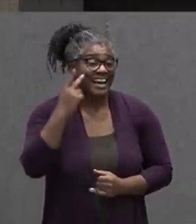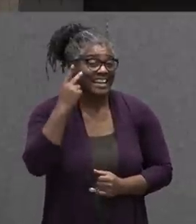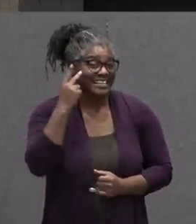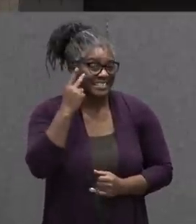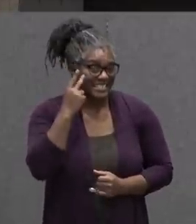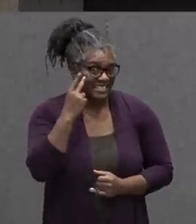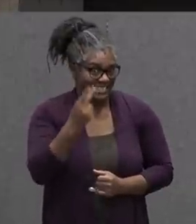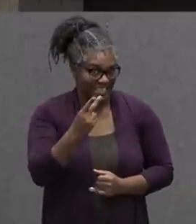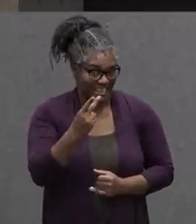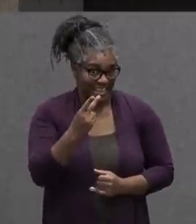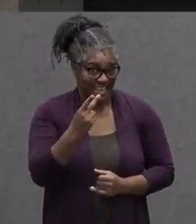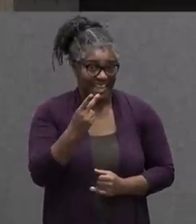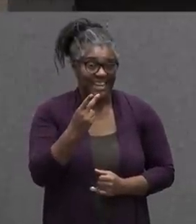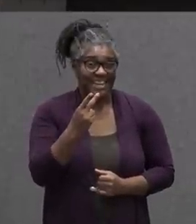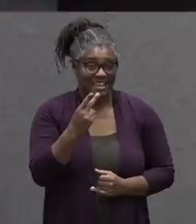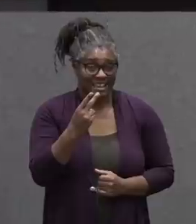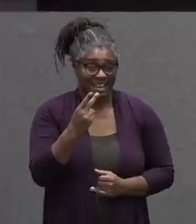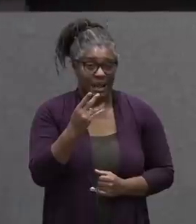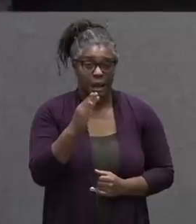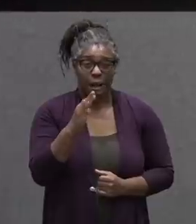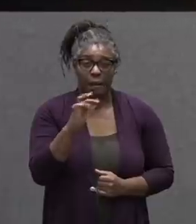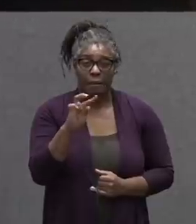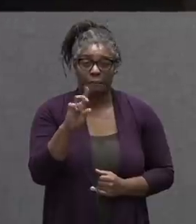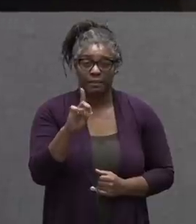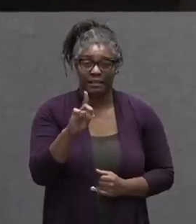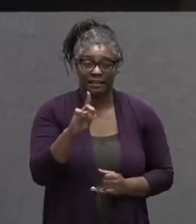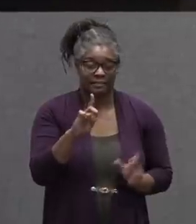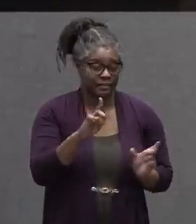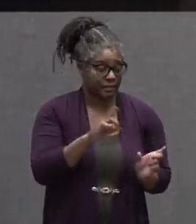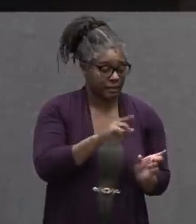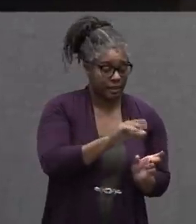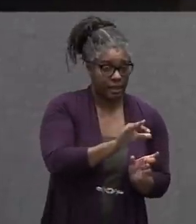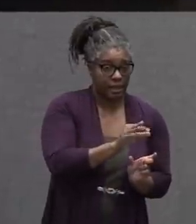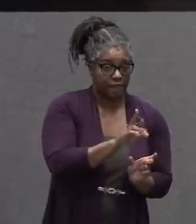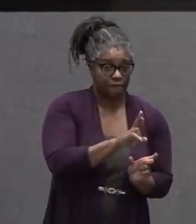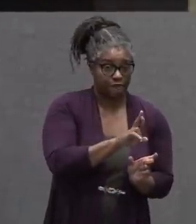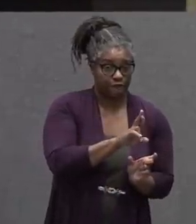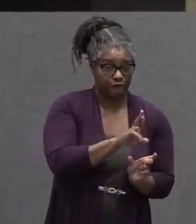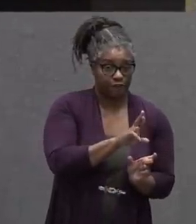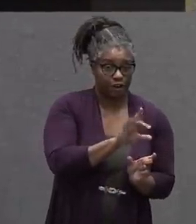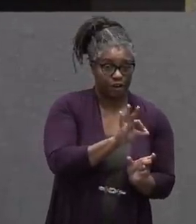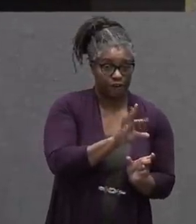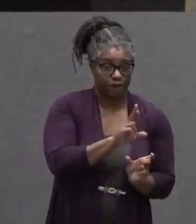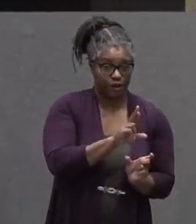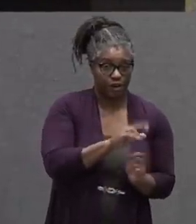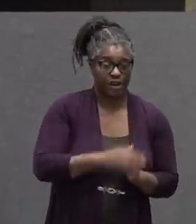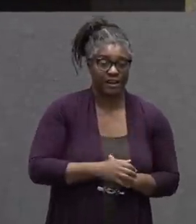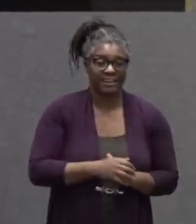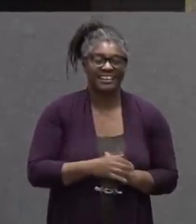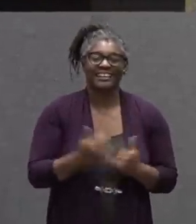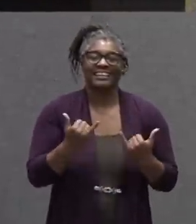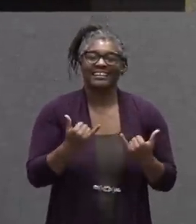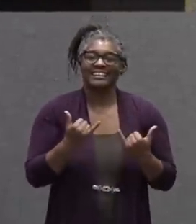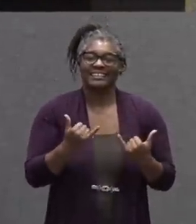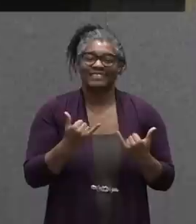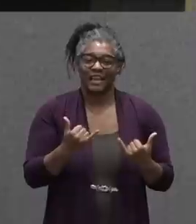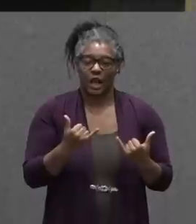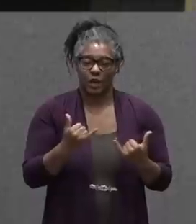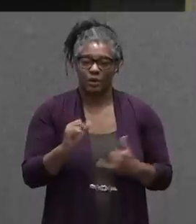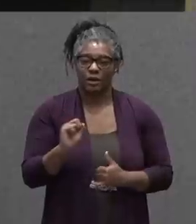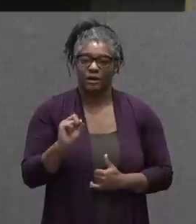beginning, FR, fur. Let's go ahead and skywrite this word. So